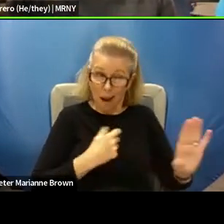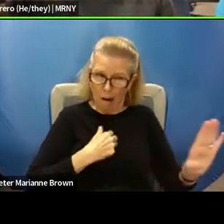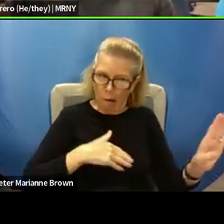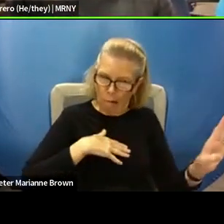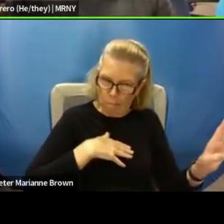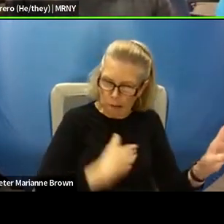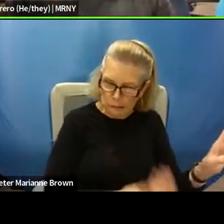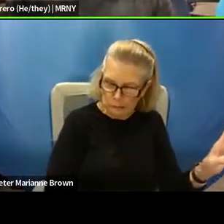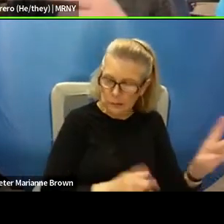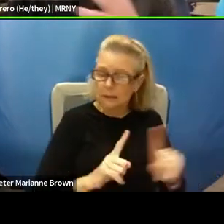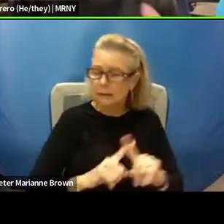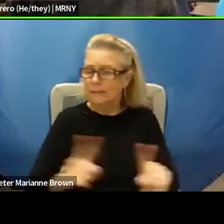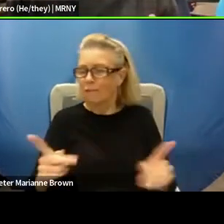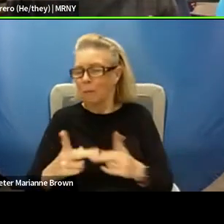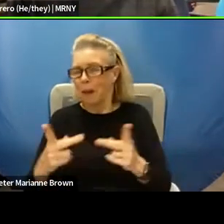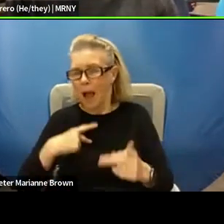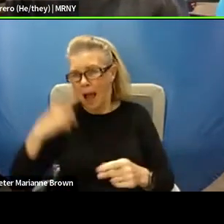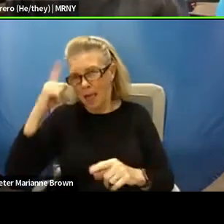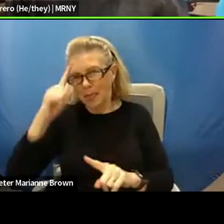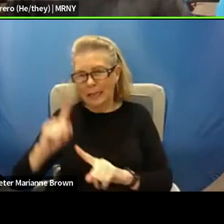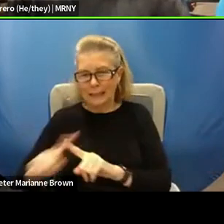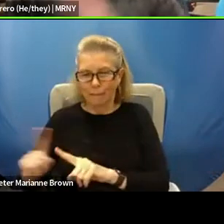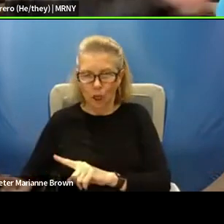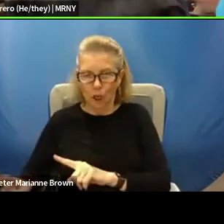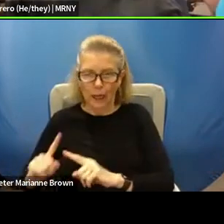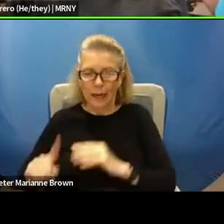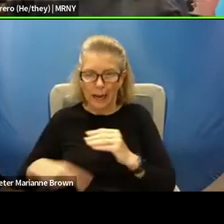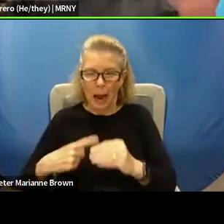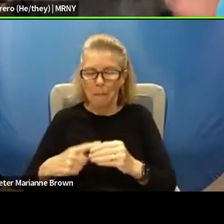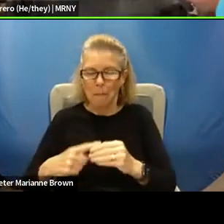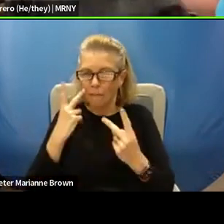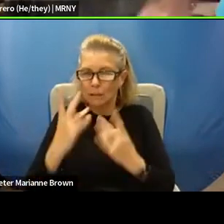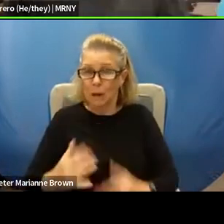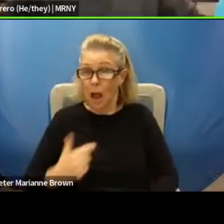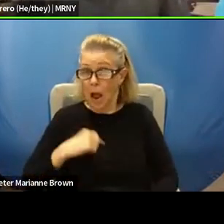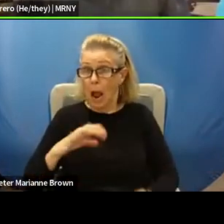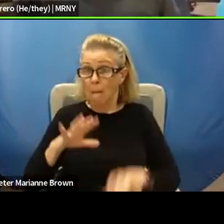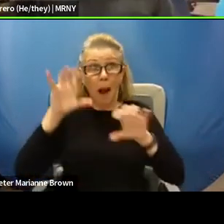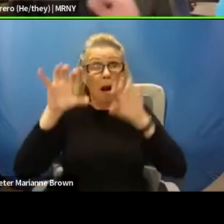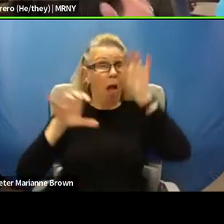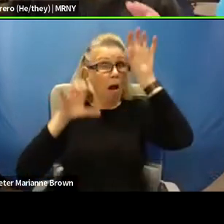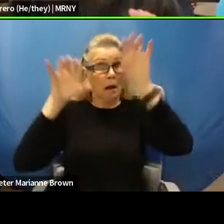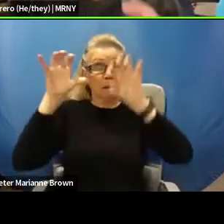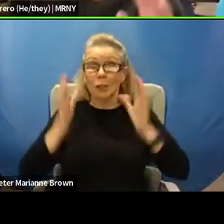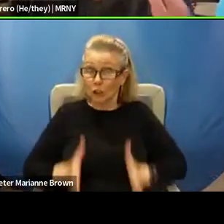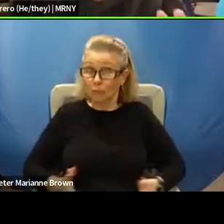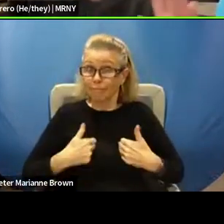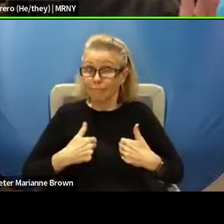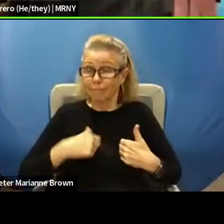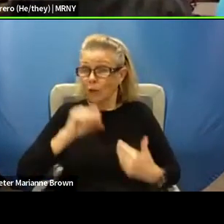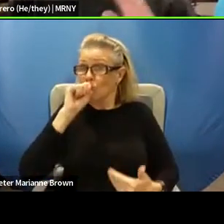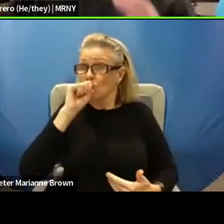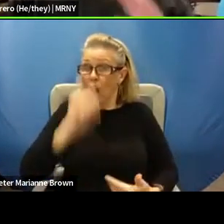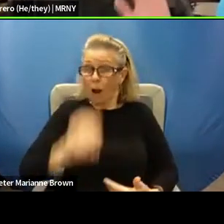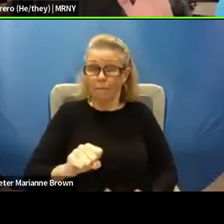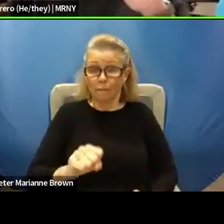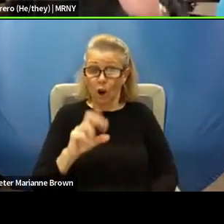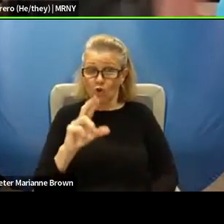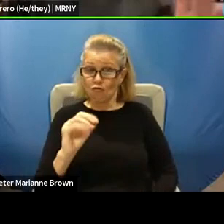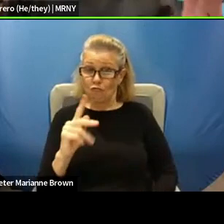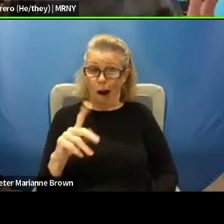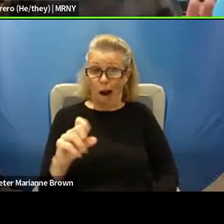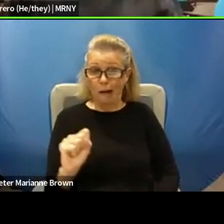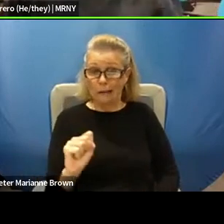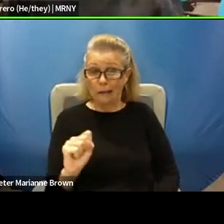about visibility. I'm a climber. Love rocks. If I ever say to you, you rock, that means I'm giving